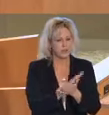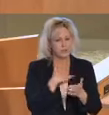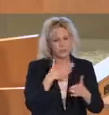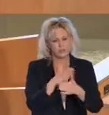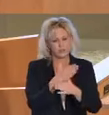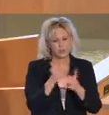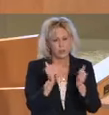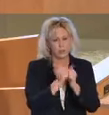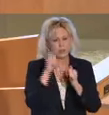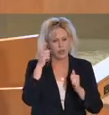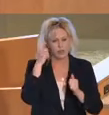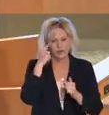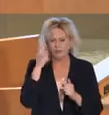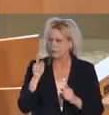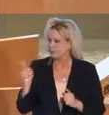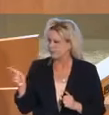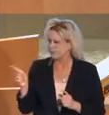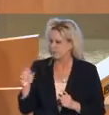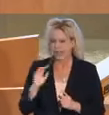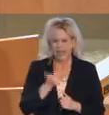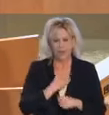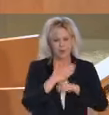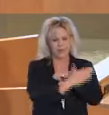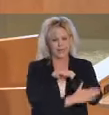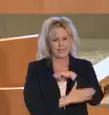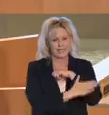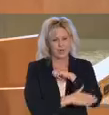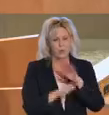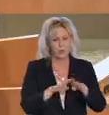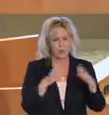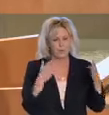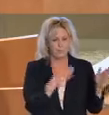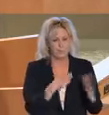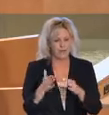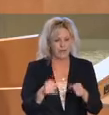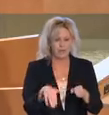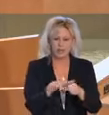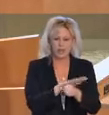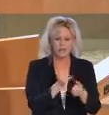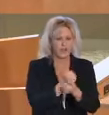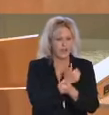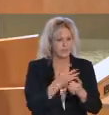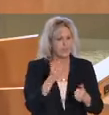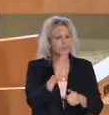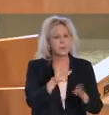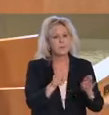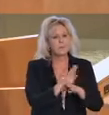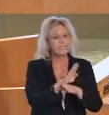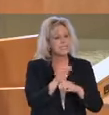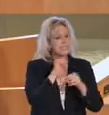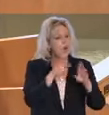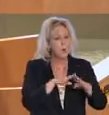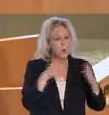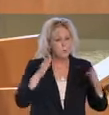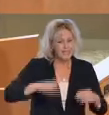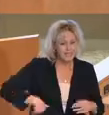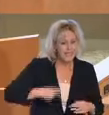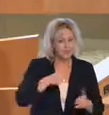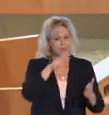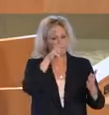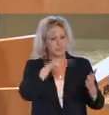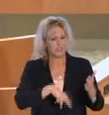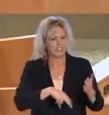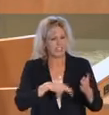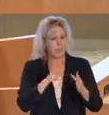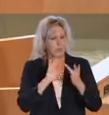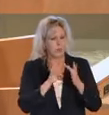governor. Our county reopening plan that covers pretty much everything. So if your business is not open yet, we want you to take a look at this on our